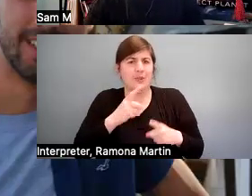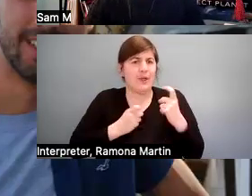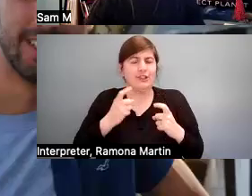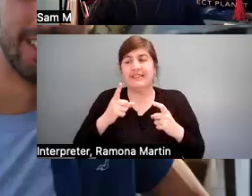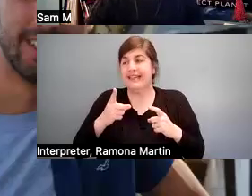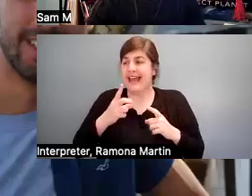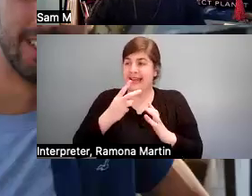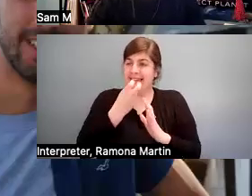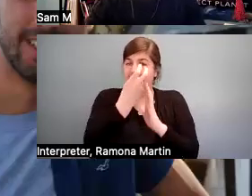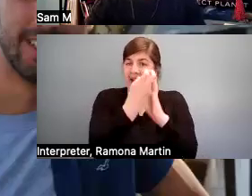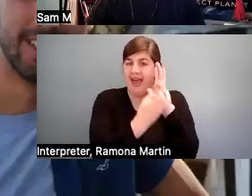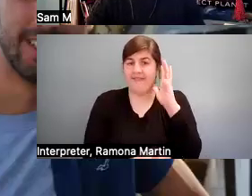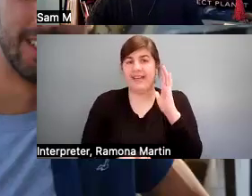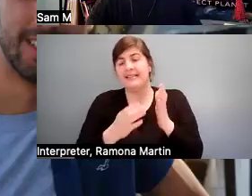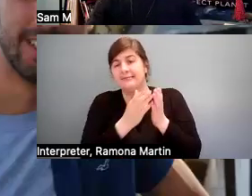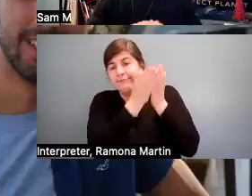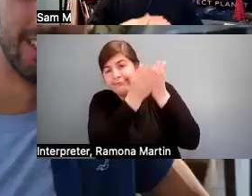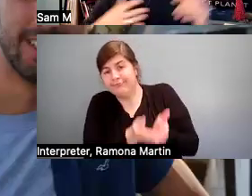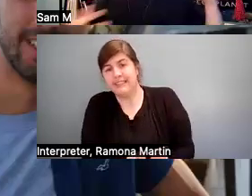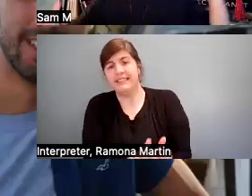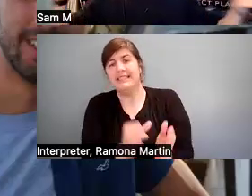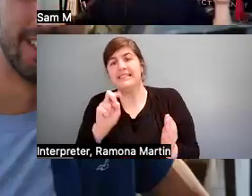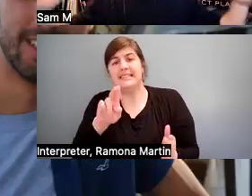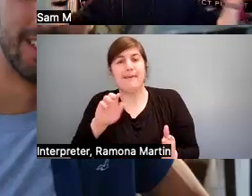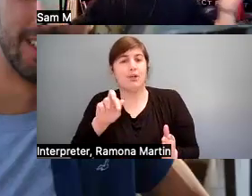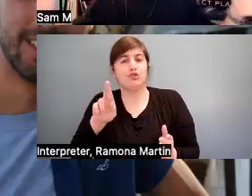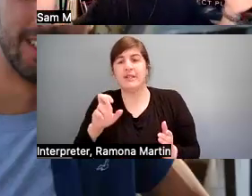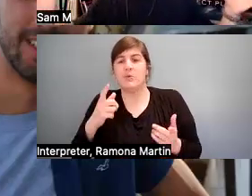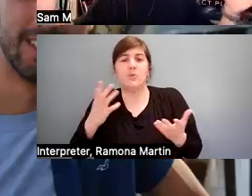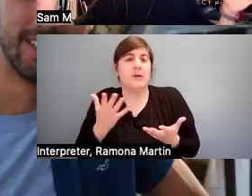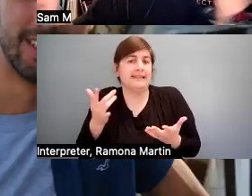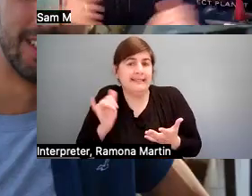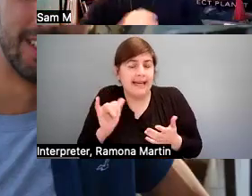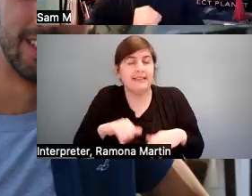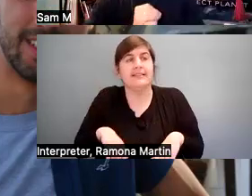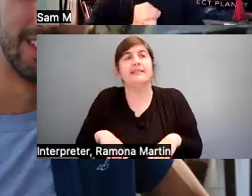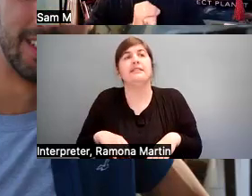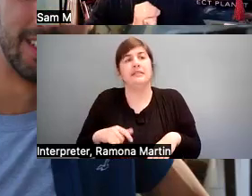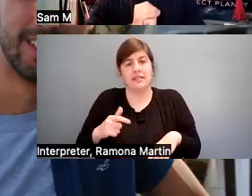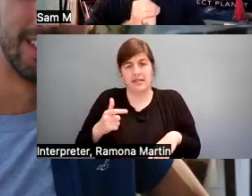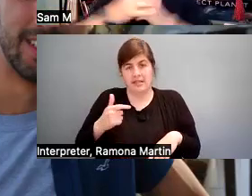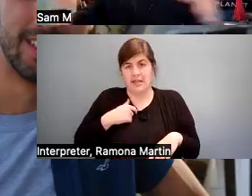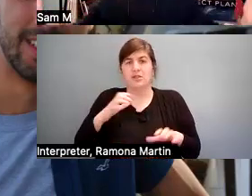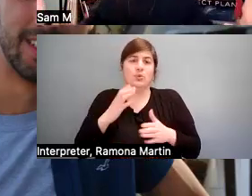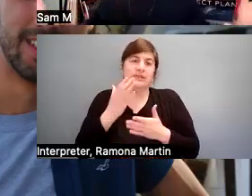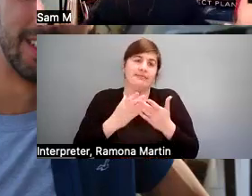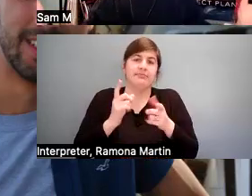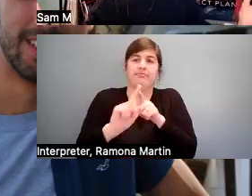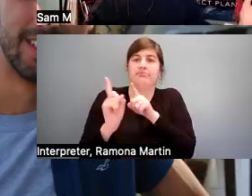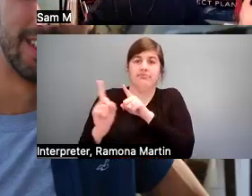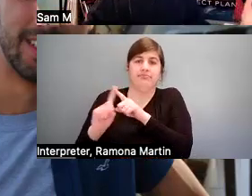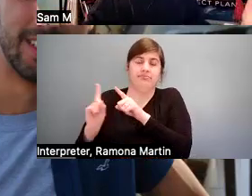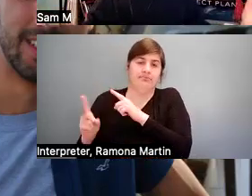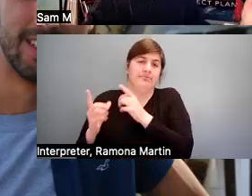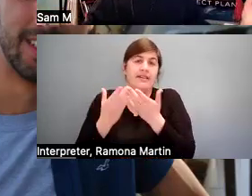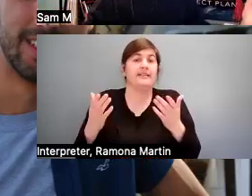in a submarine is like as well. But as well as being a geologist and volcano scientist, I also do things that a lot of the folks that